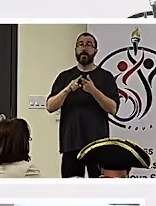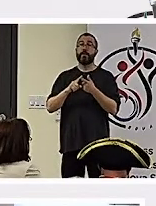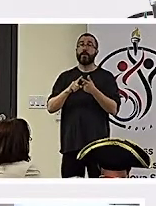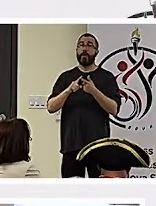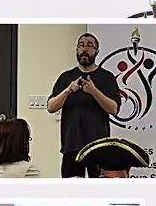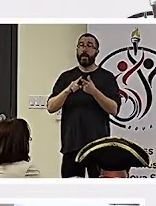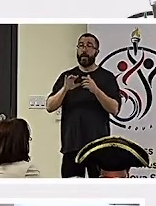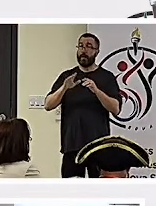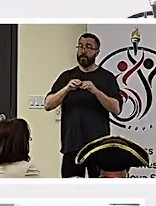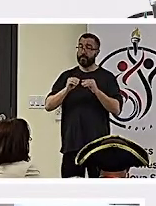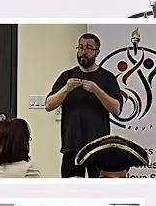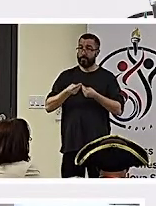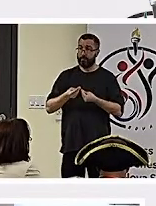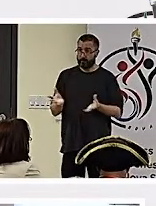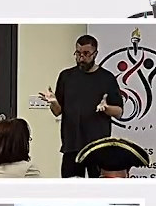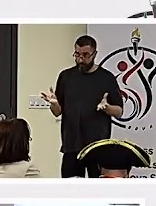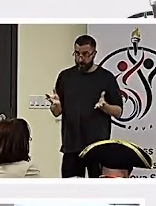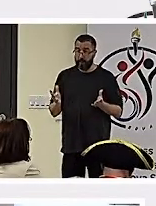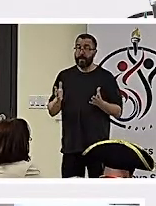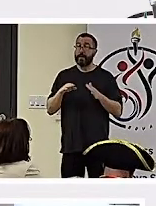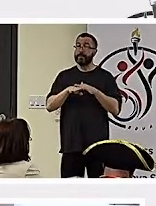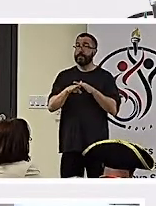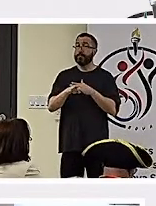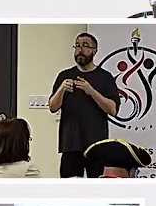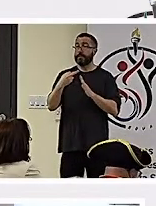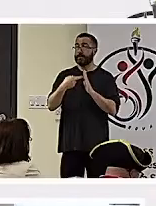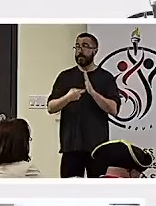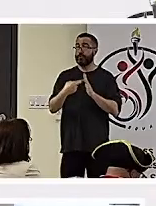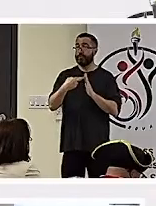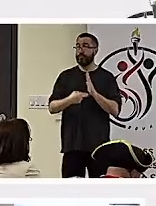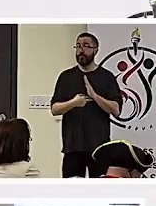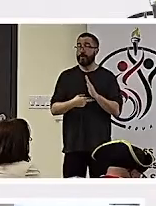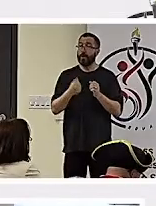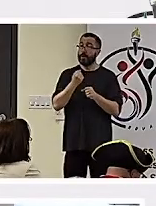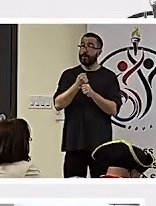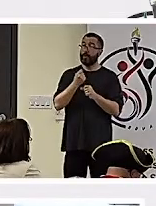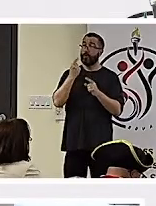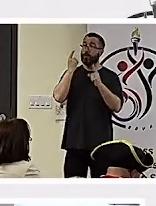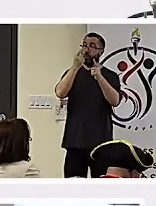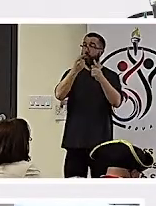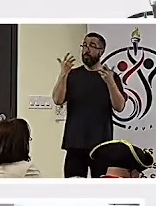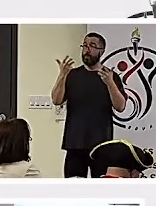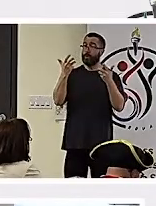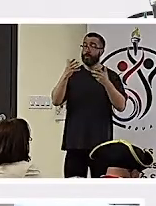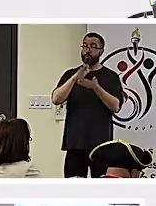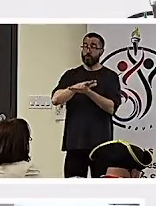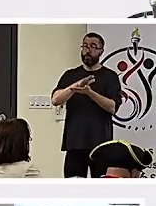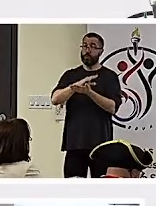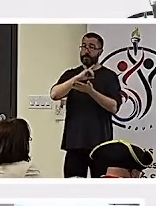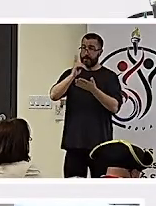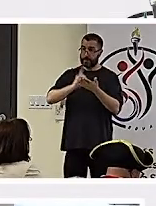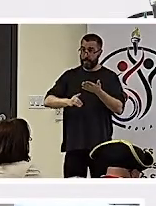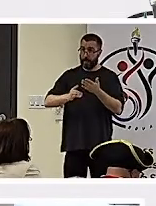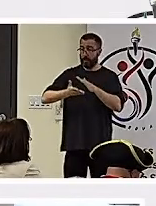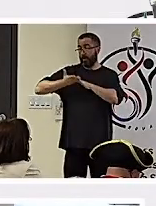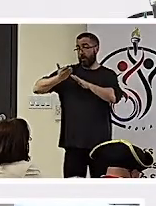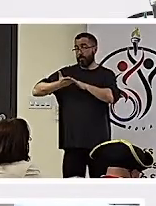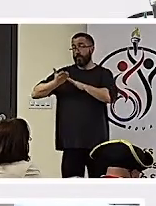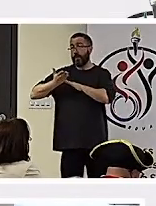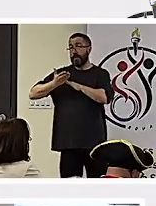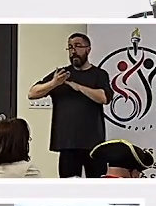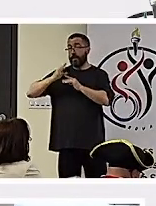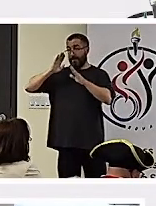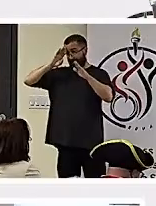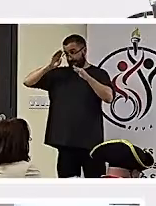accessibility standards, helping to ensure that our schools are designed and operated with accessibility at